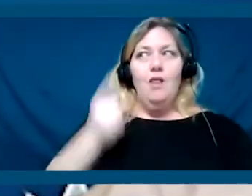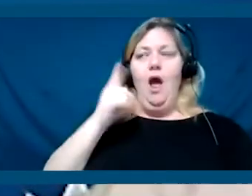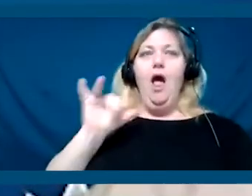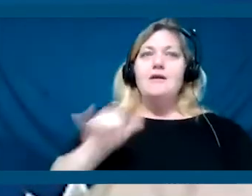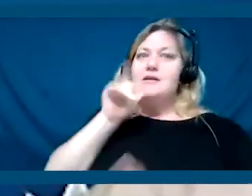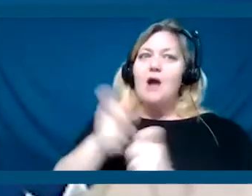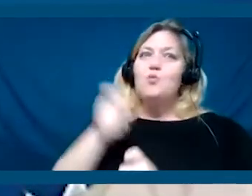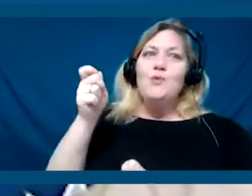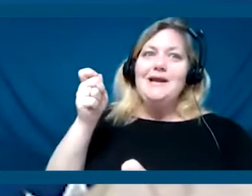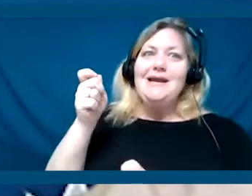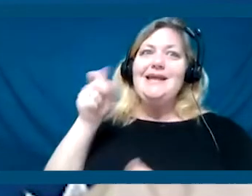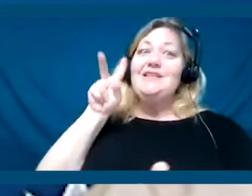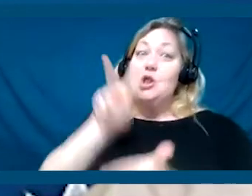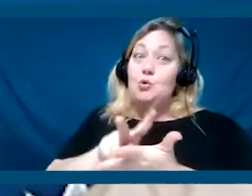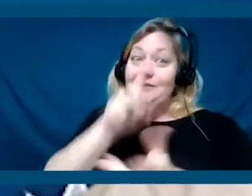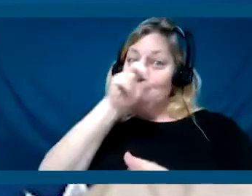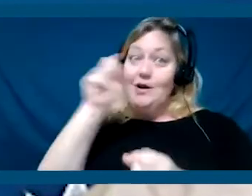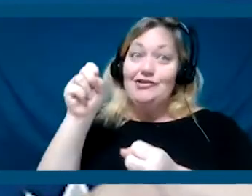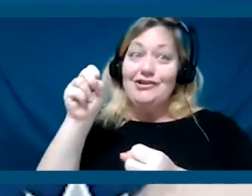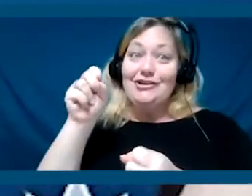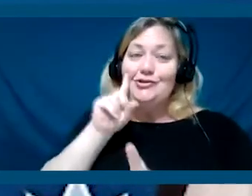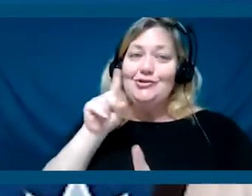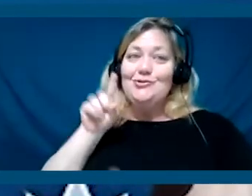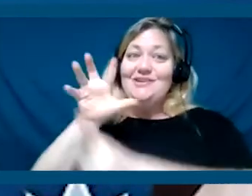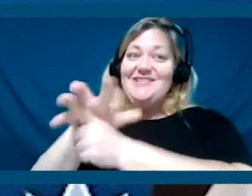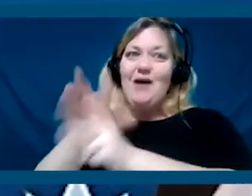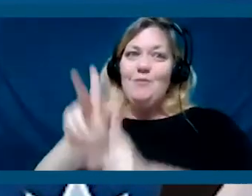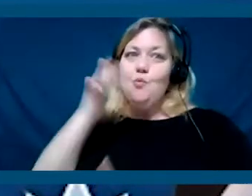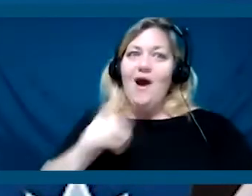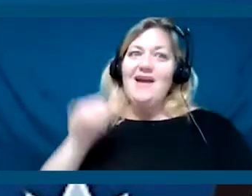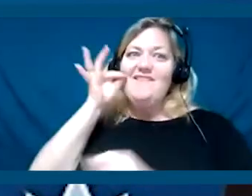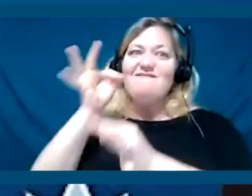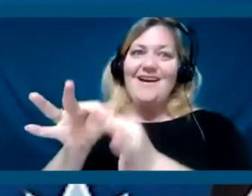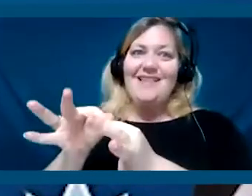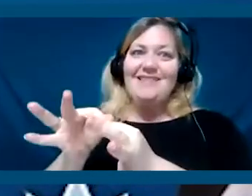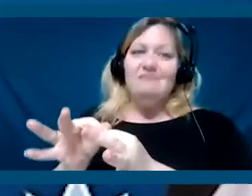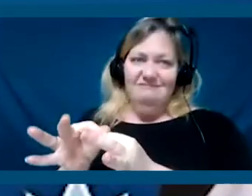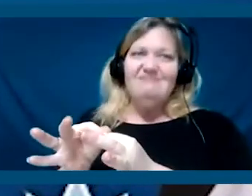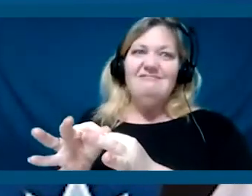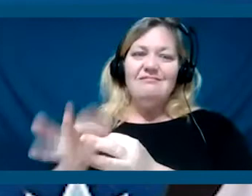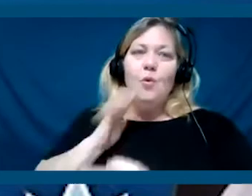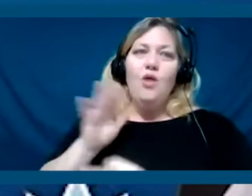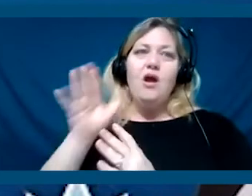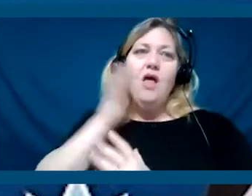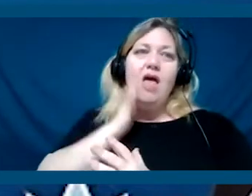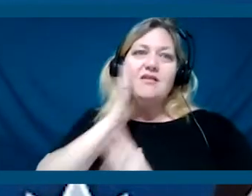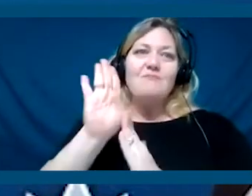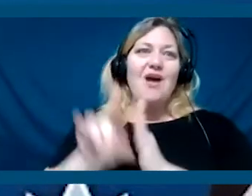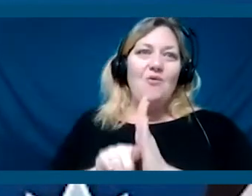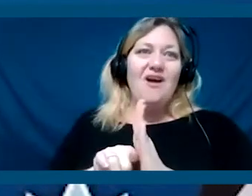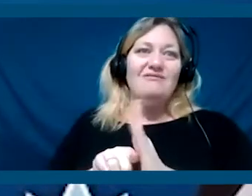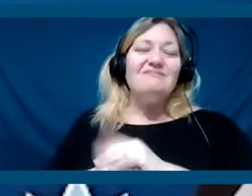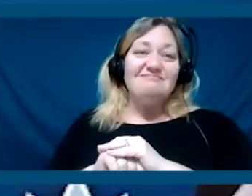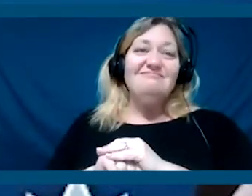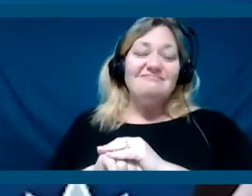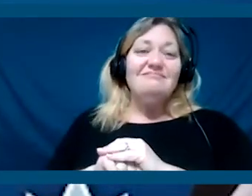winning, it's a losing strategy to attack someone because of their faith or their ethnic background. And